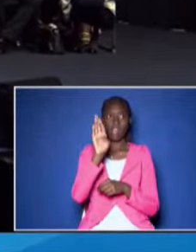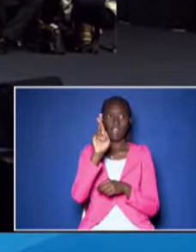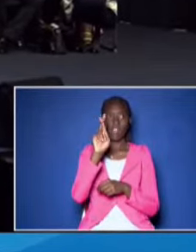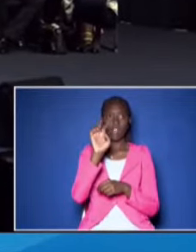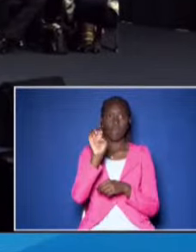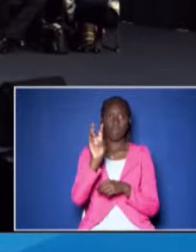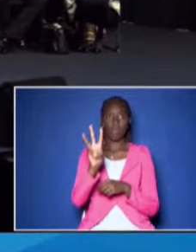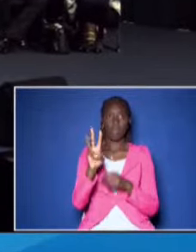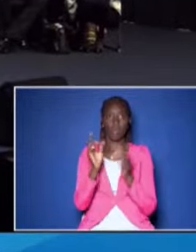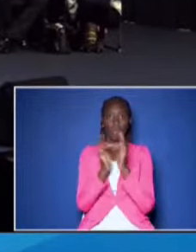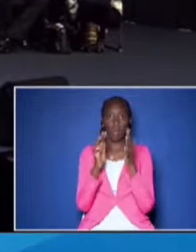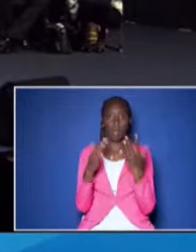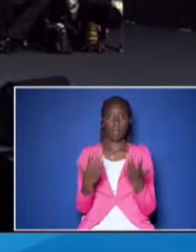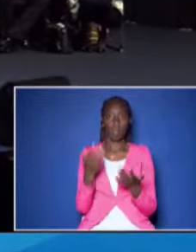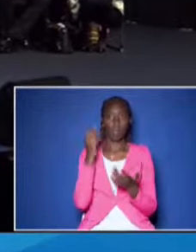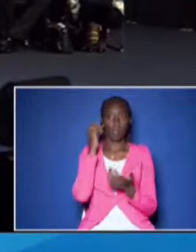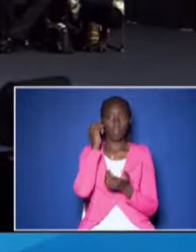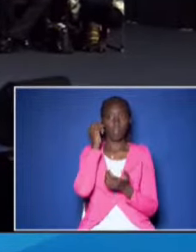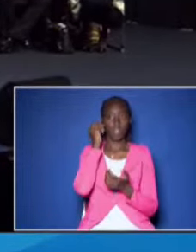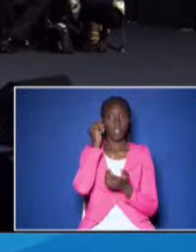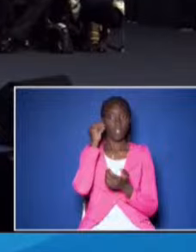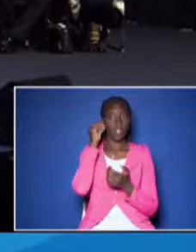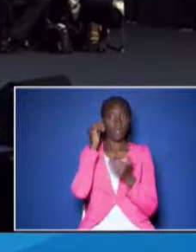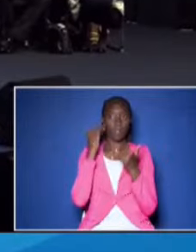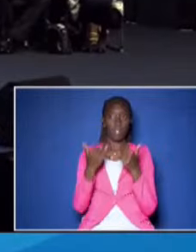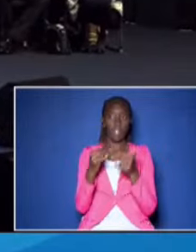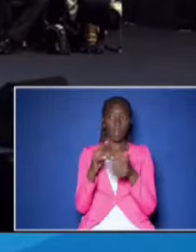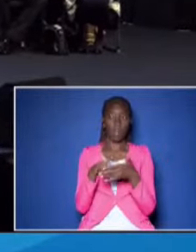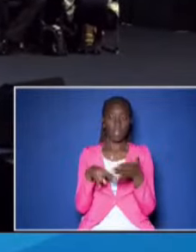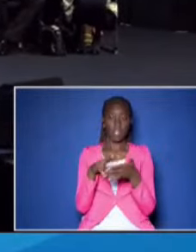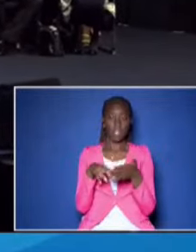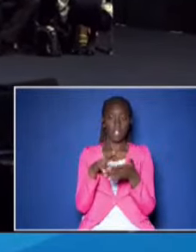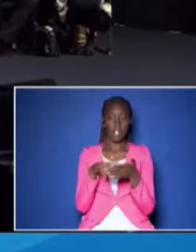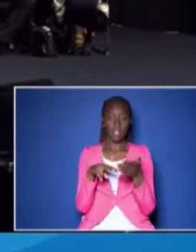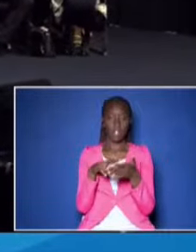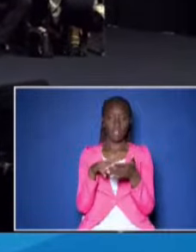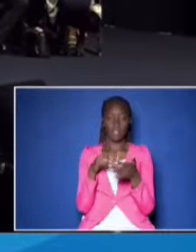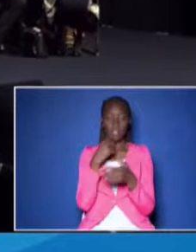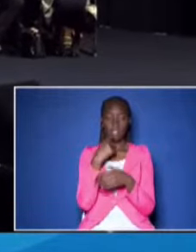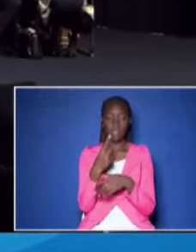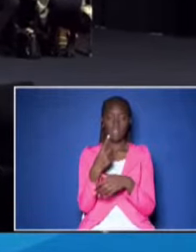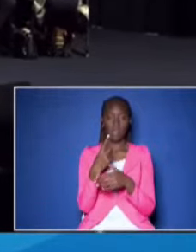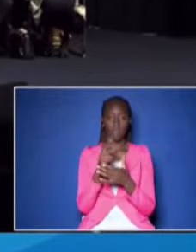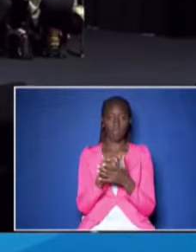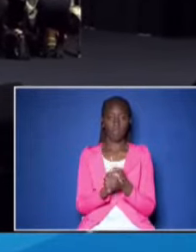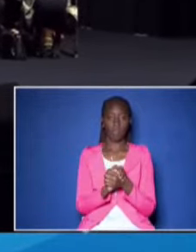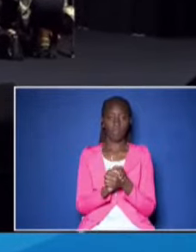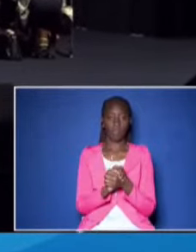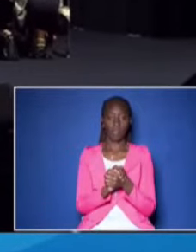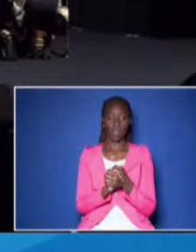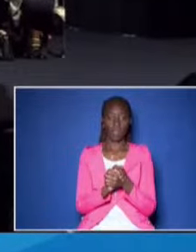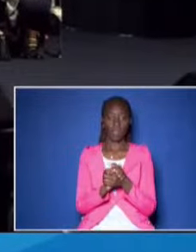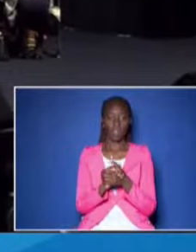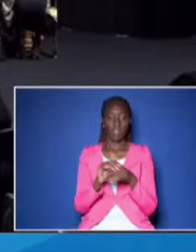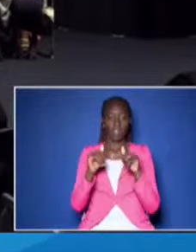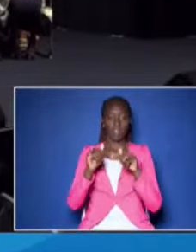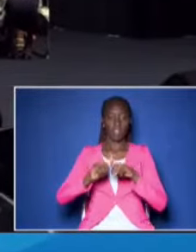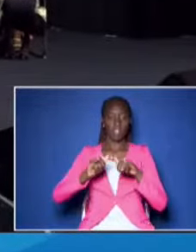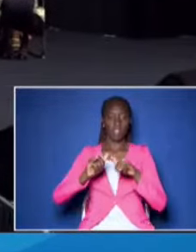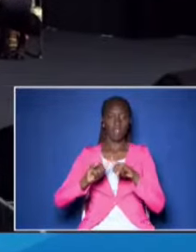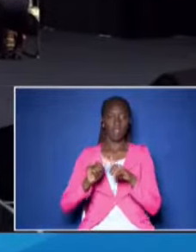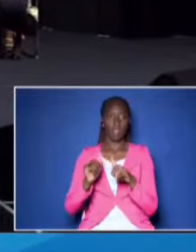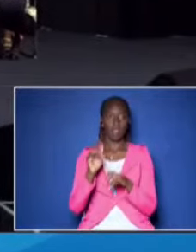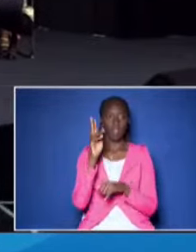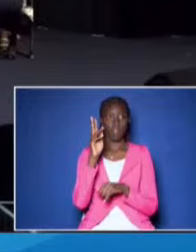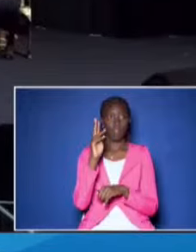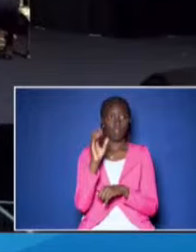Bible so I read where it says means I